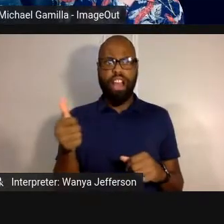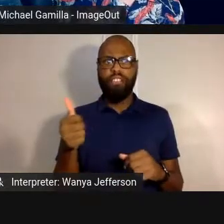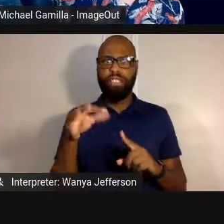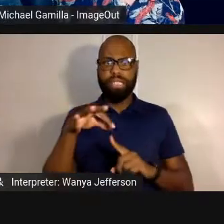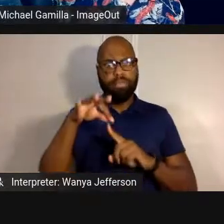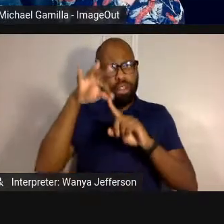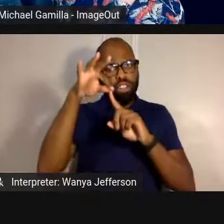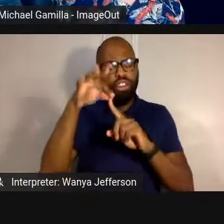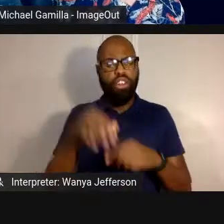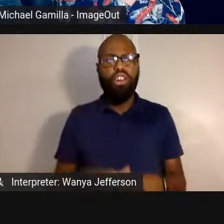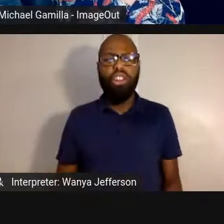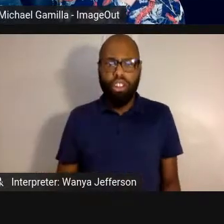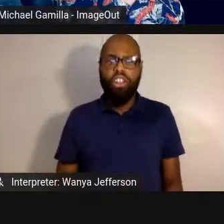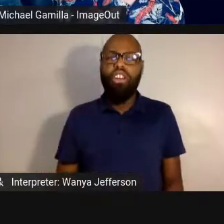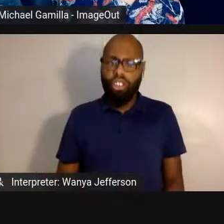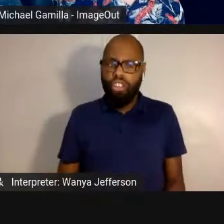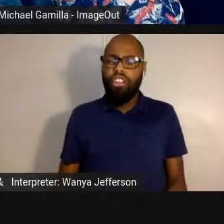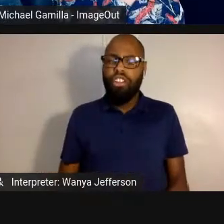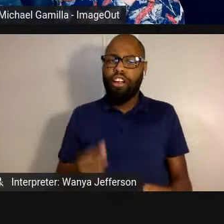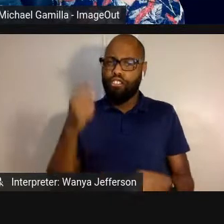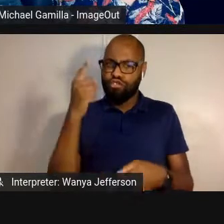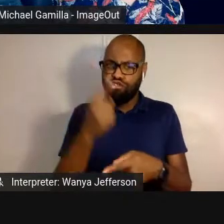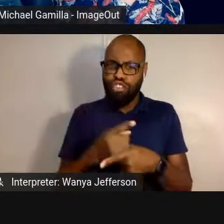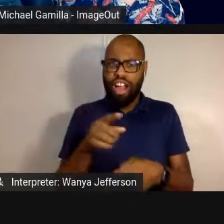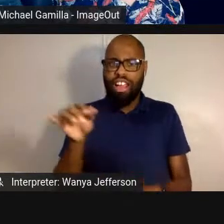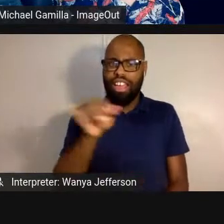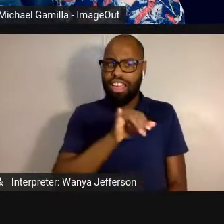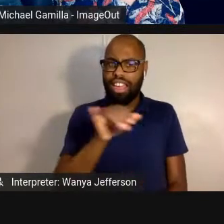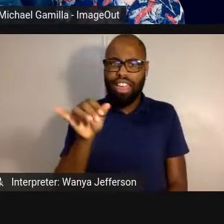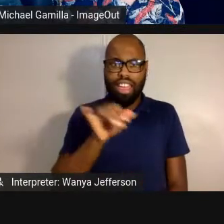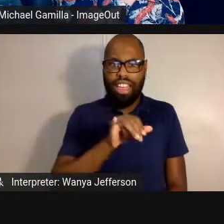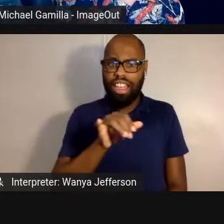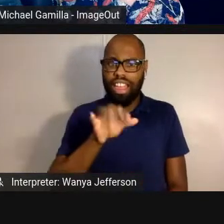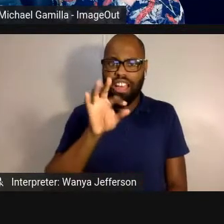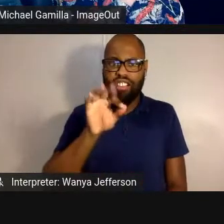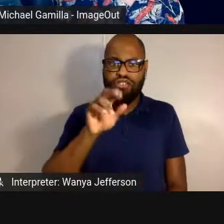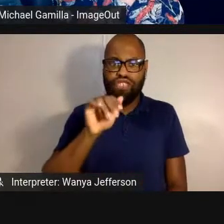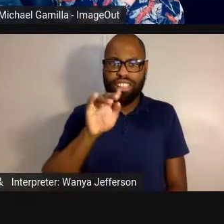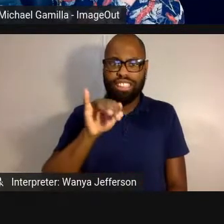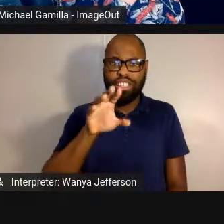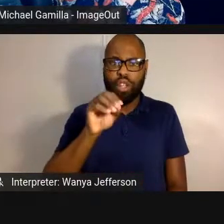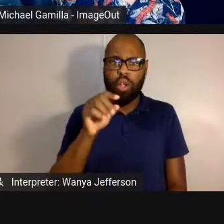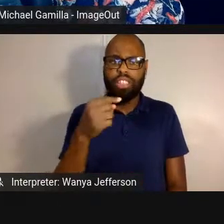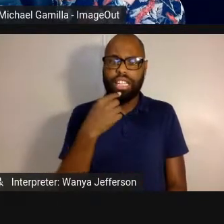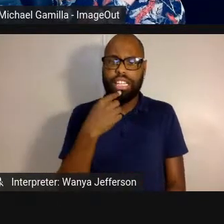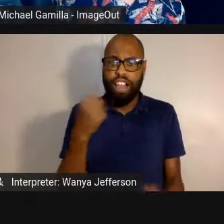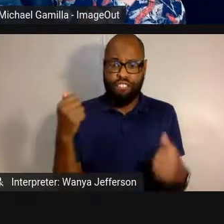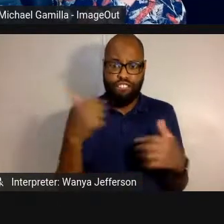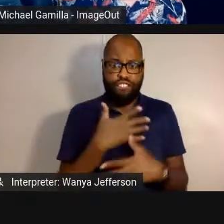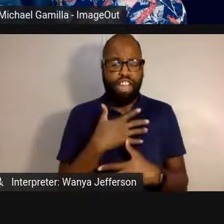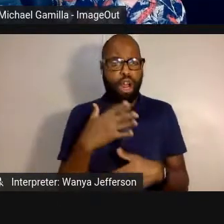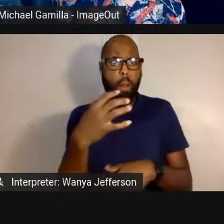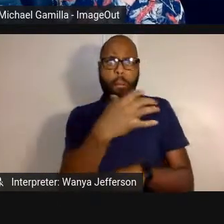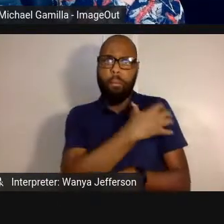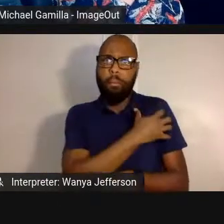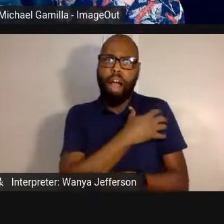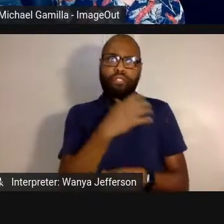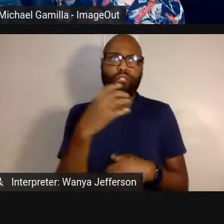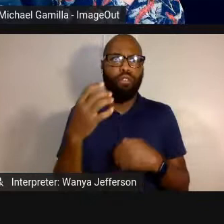is a very strong and powerful emotion, and it could ruin